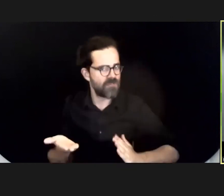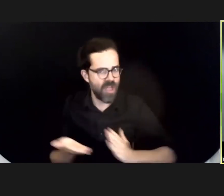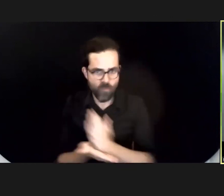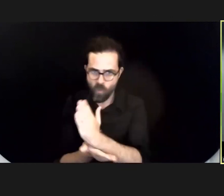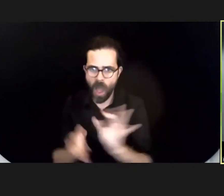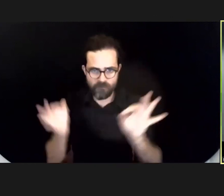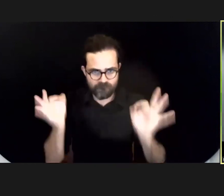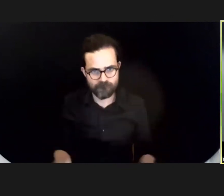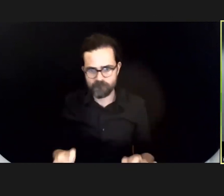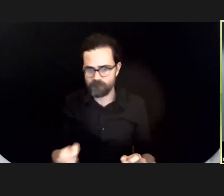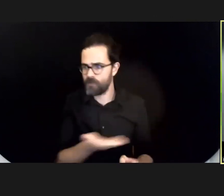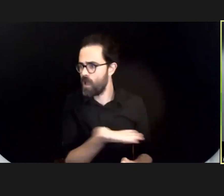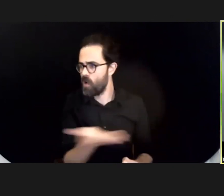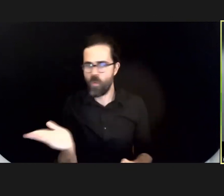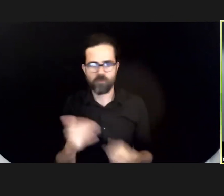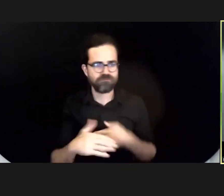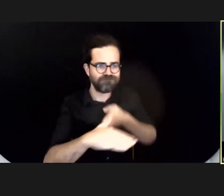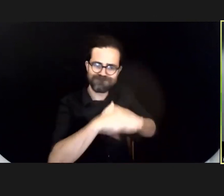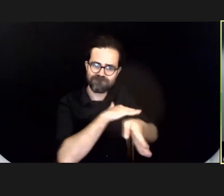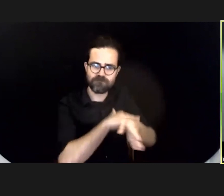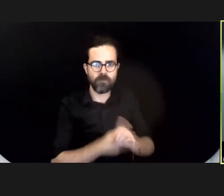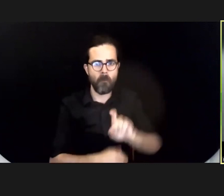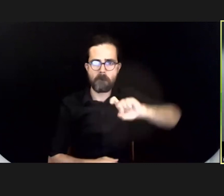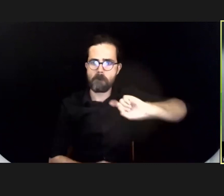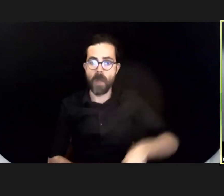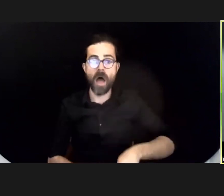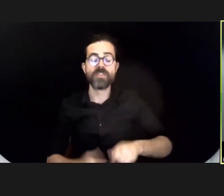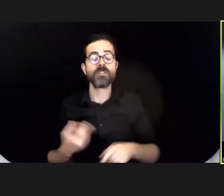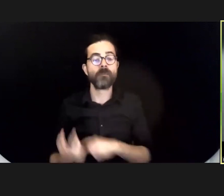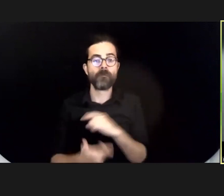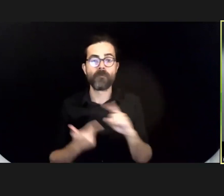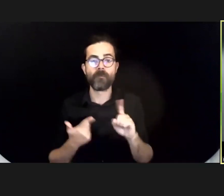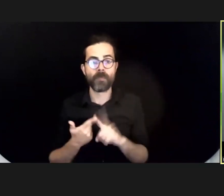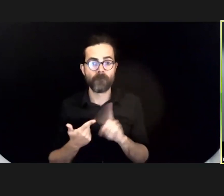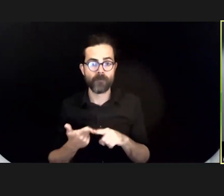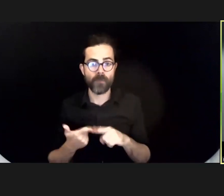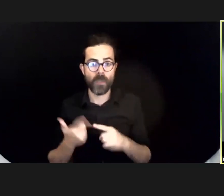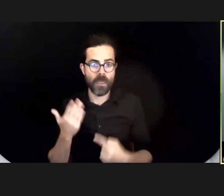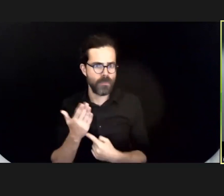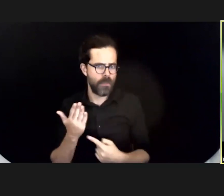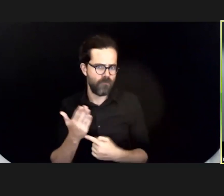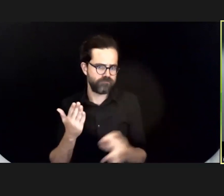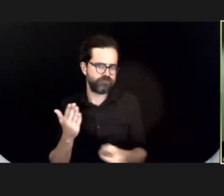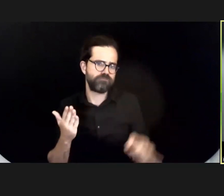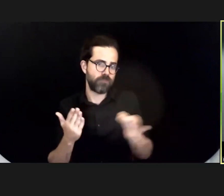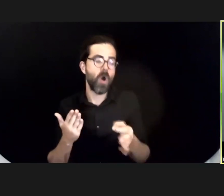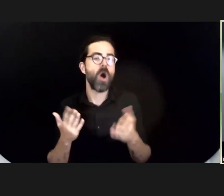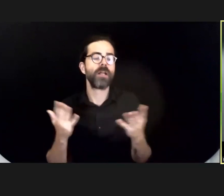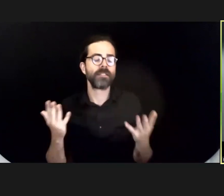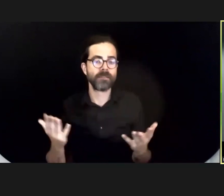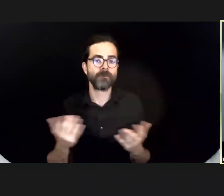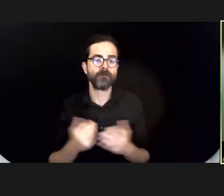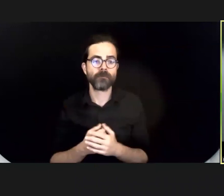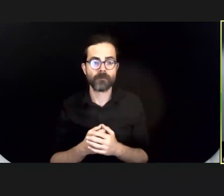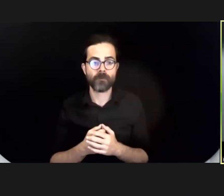Speaking of that, equality and equal access to technology is really important. the technology can be useful for all of us, but we're